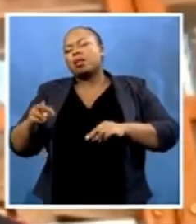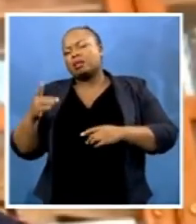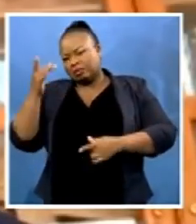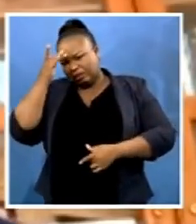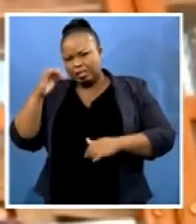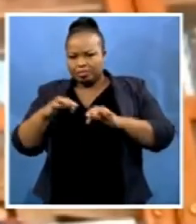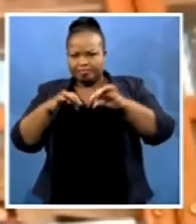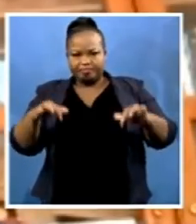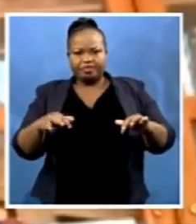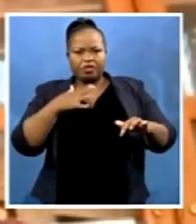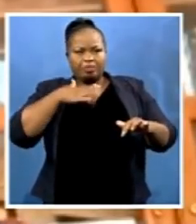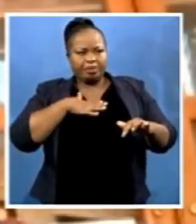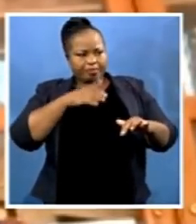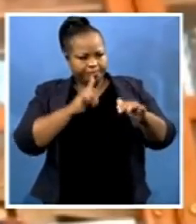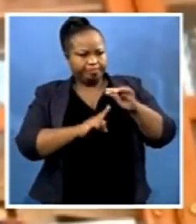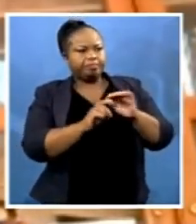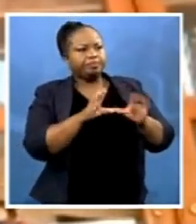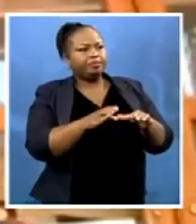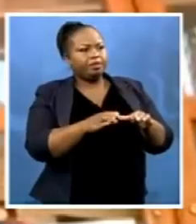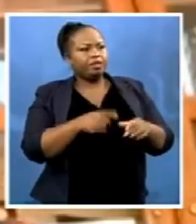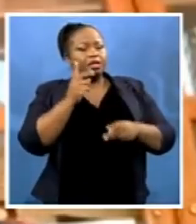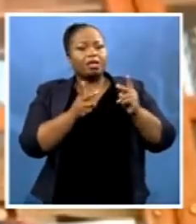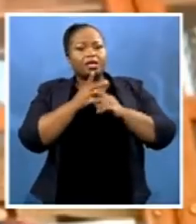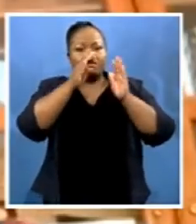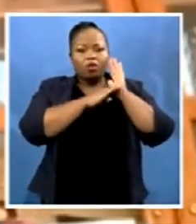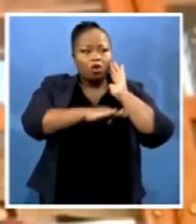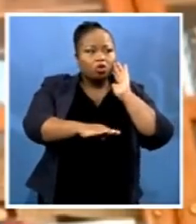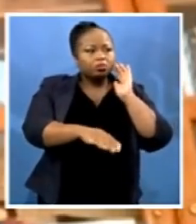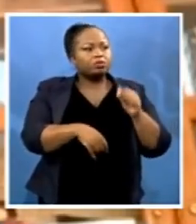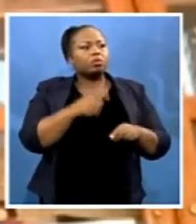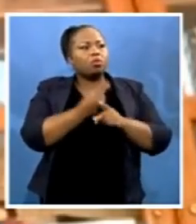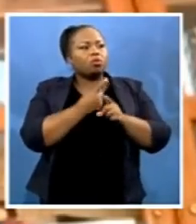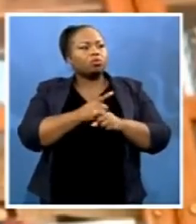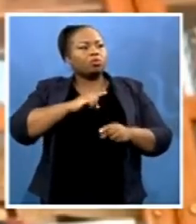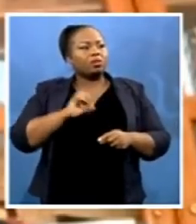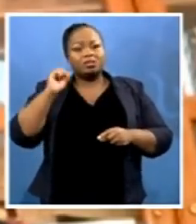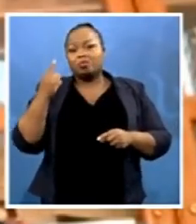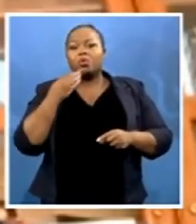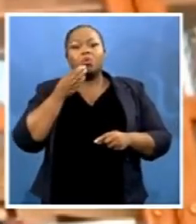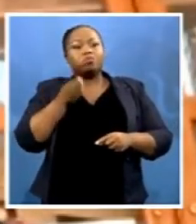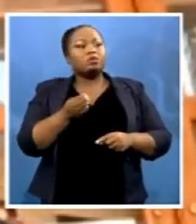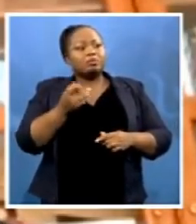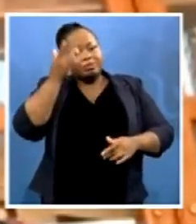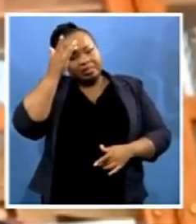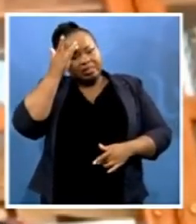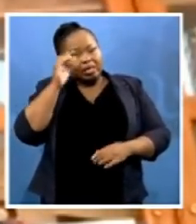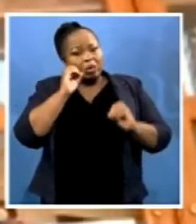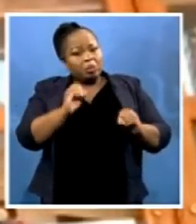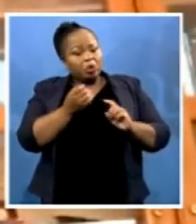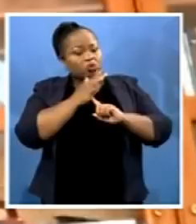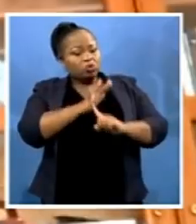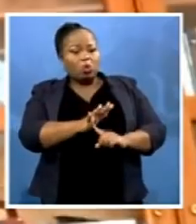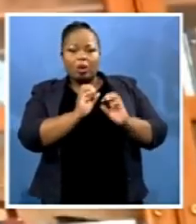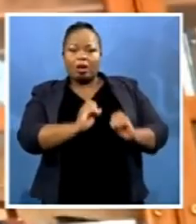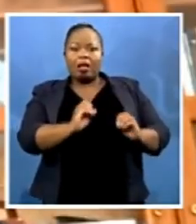beds, hospital beds, so that someone who is asymptomatic and does not need treatment but is